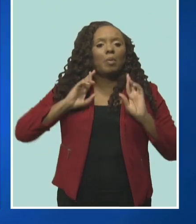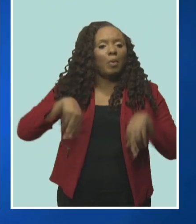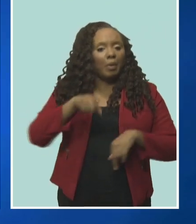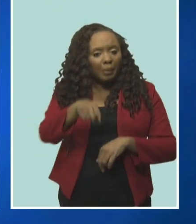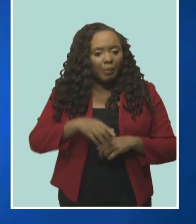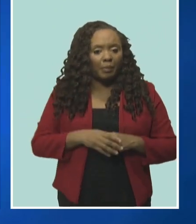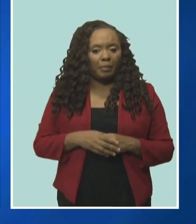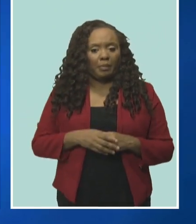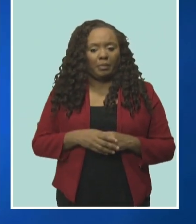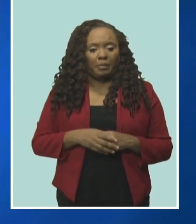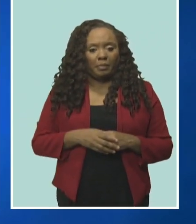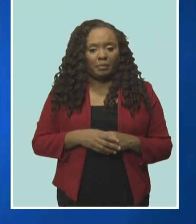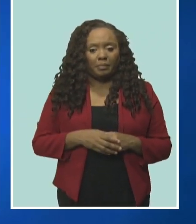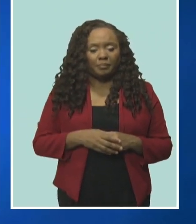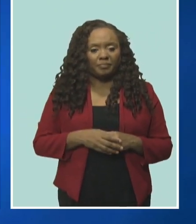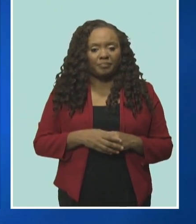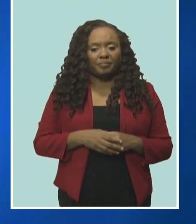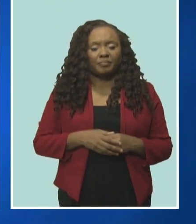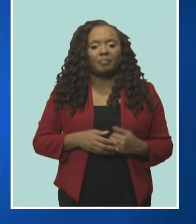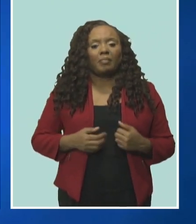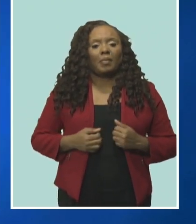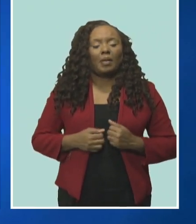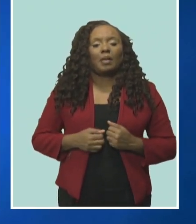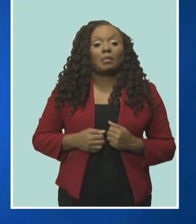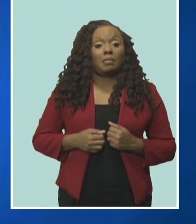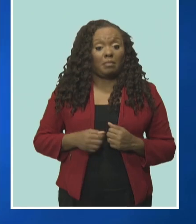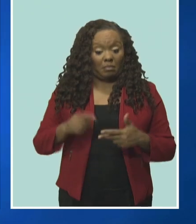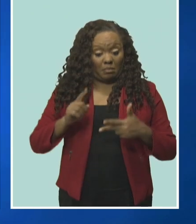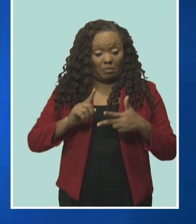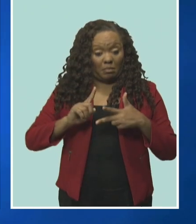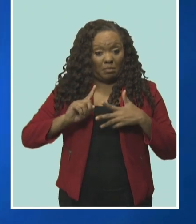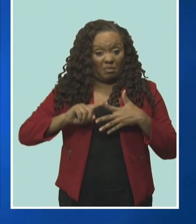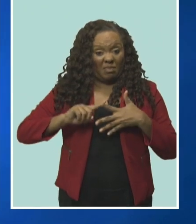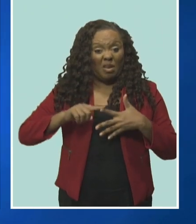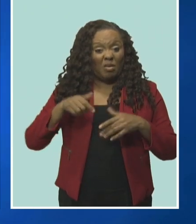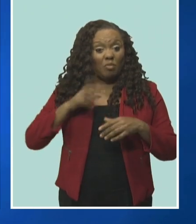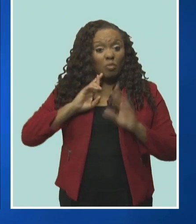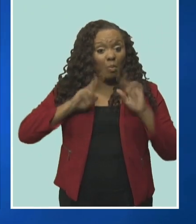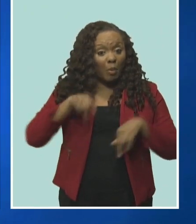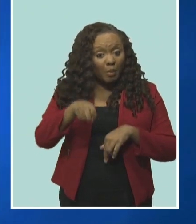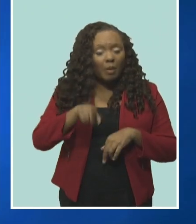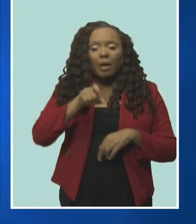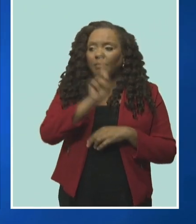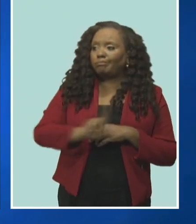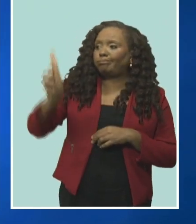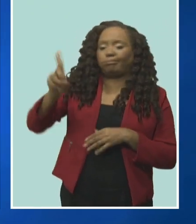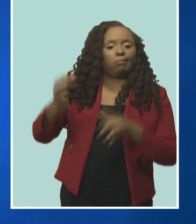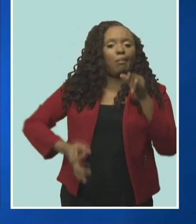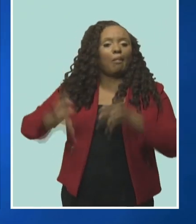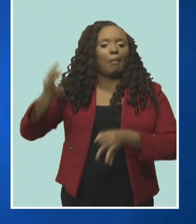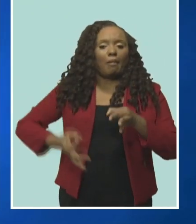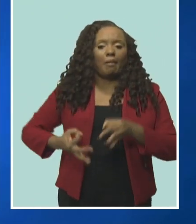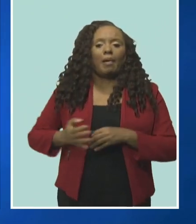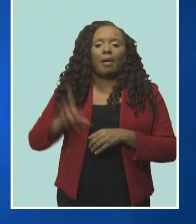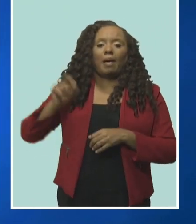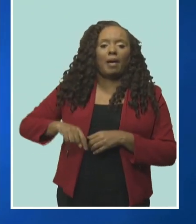So once that happens, you have to face the law court and answer to the charge of whatever violation of the